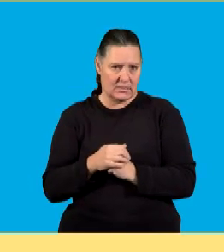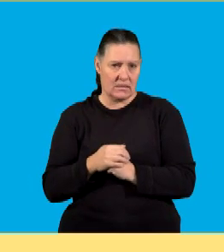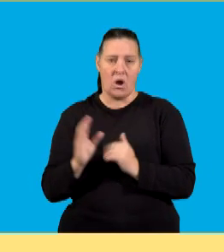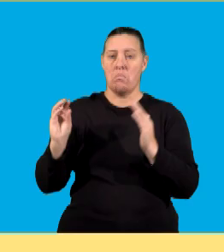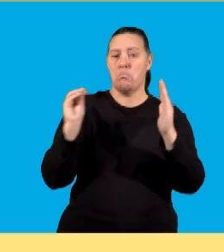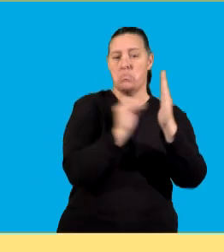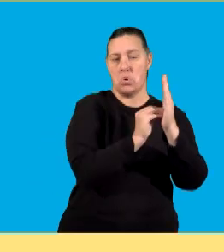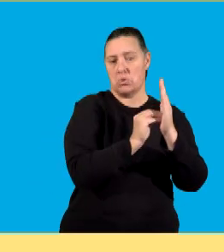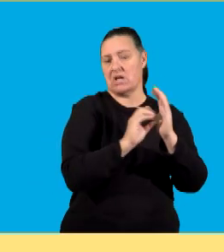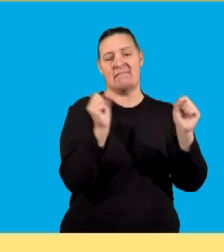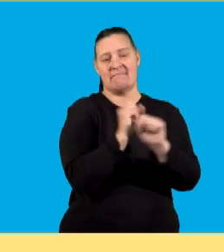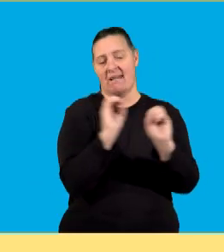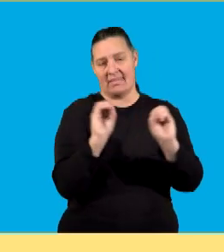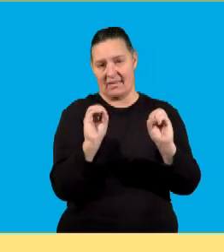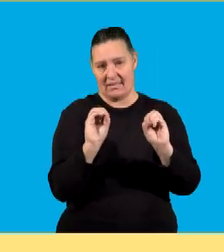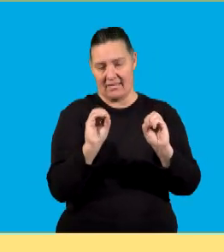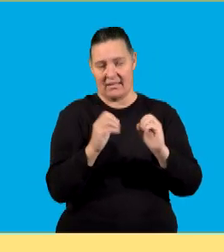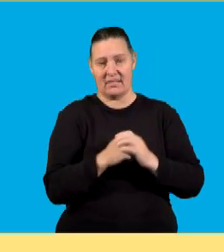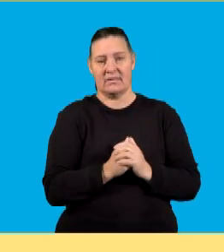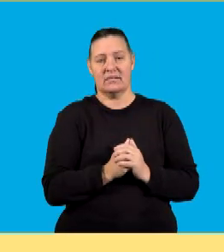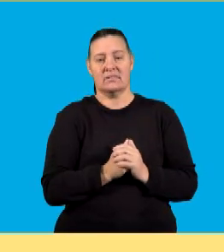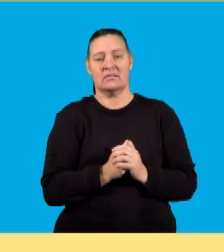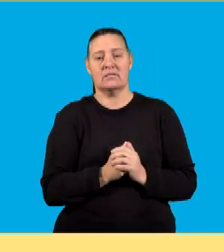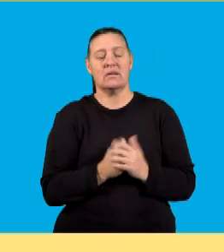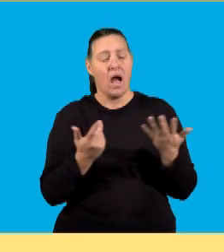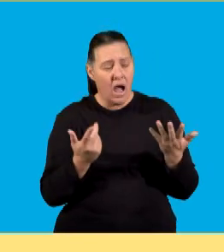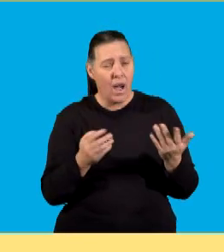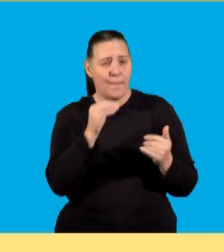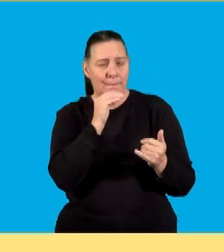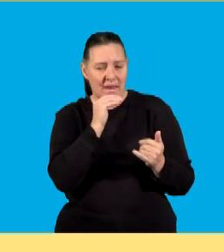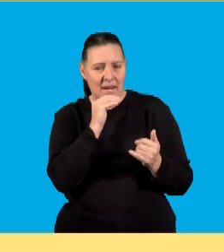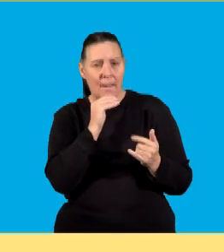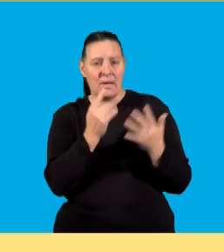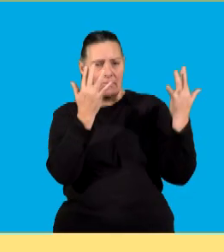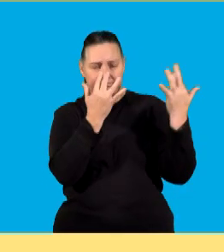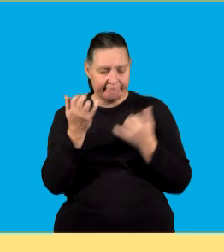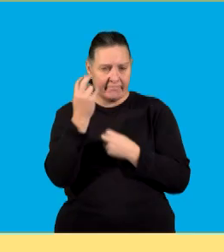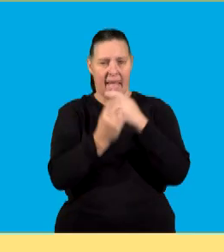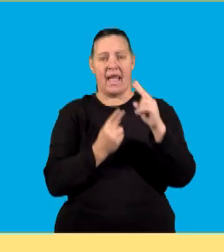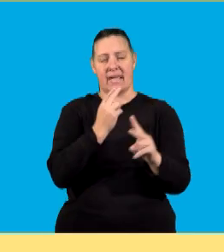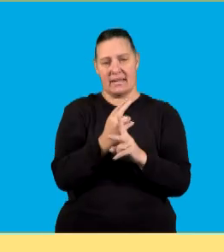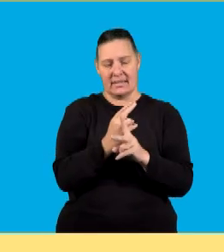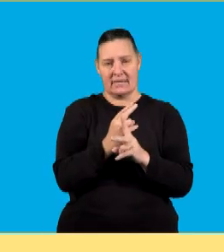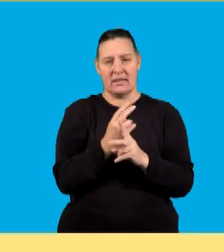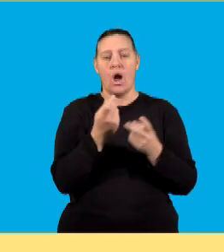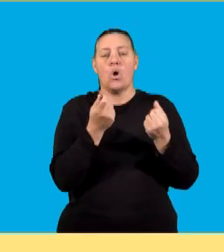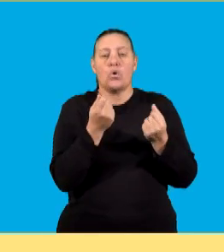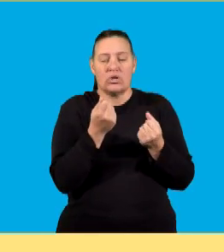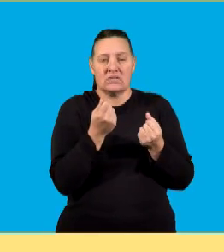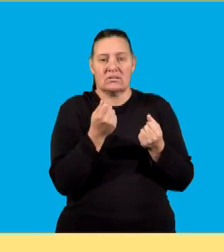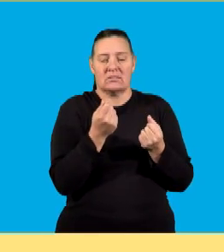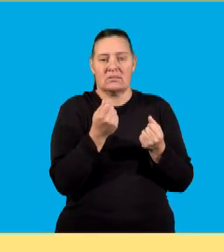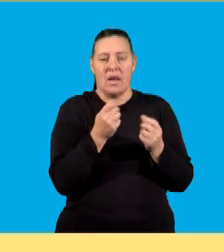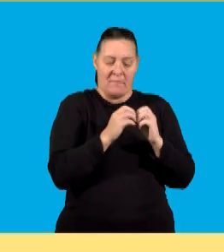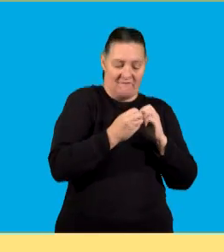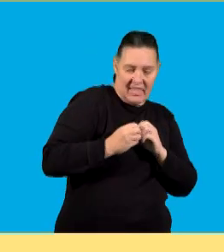no entry has been made. It simply means we have to calculate again the